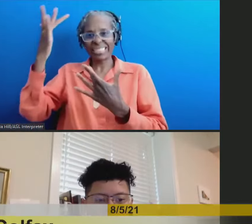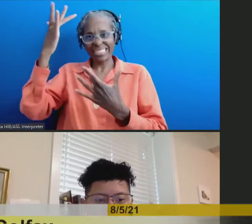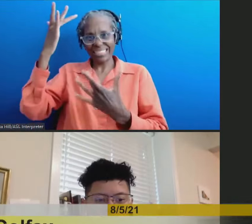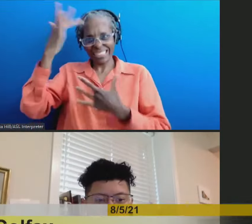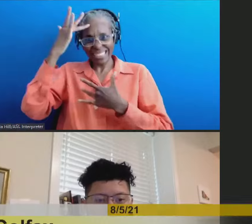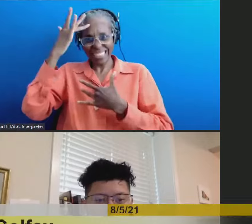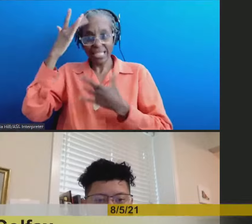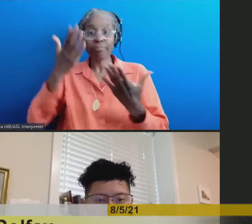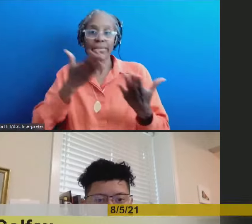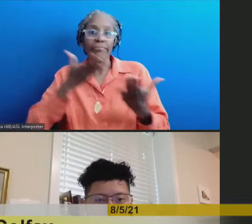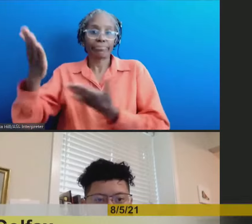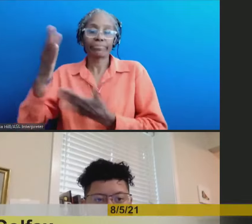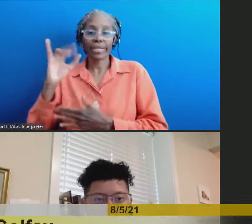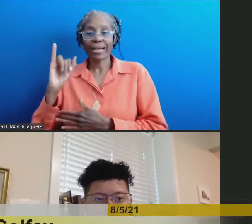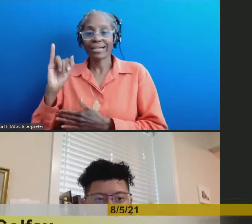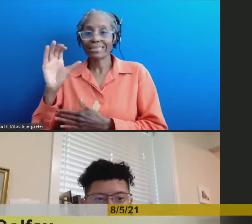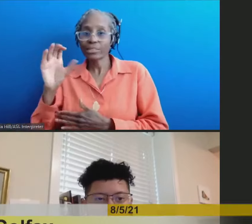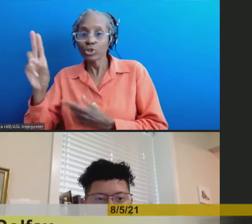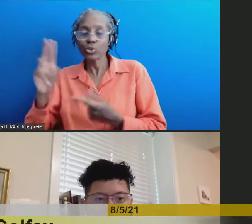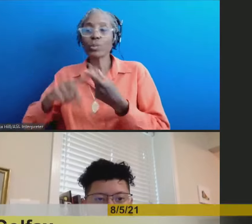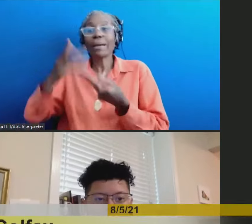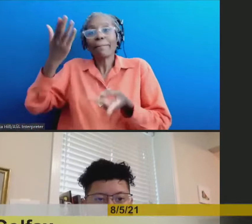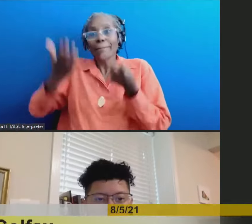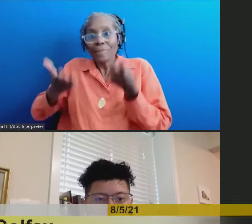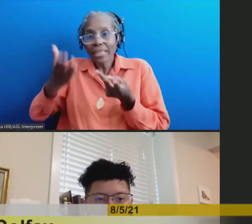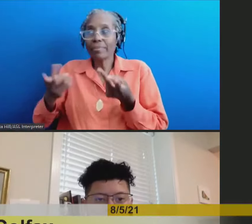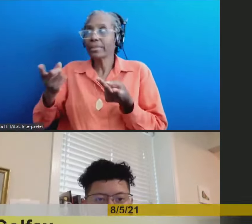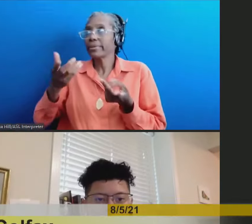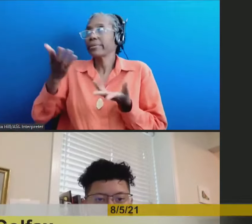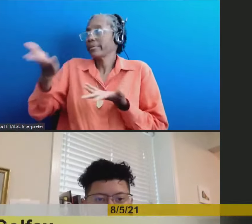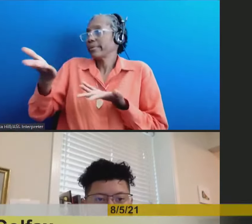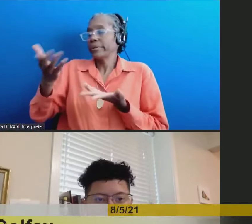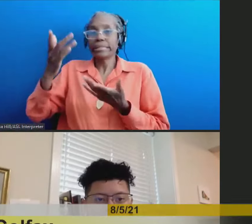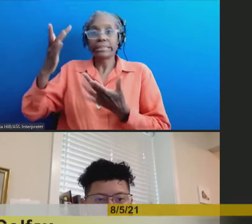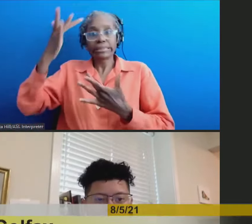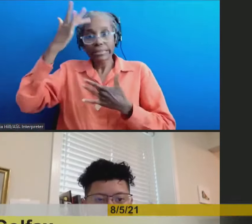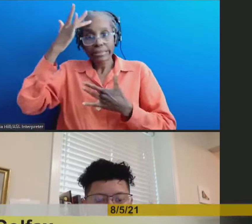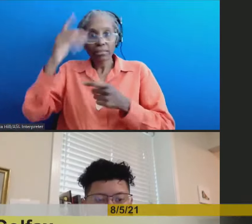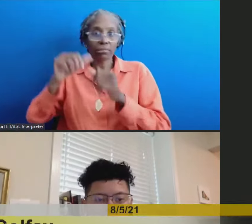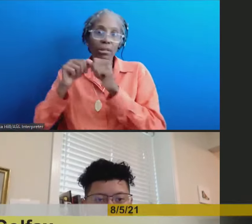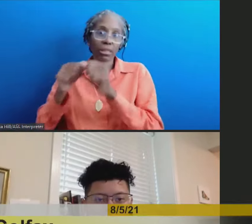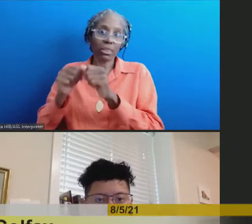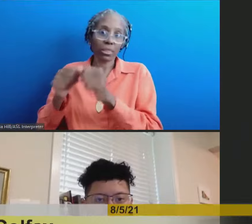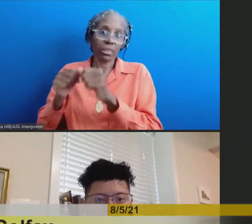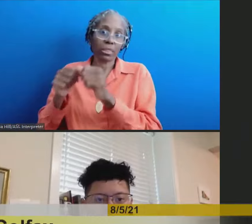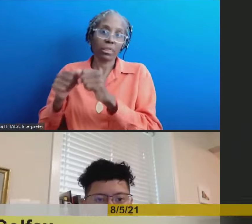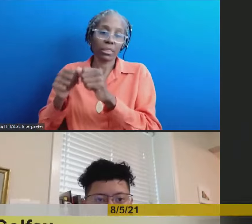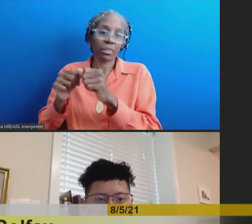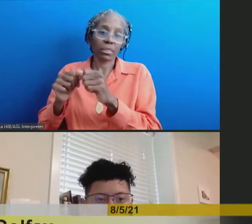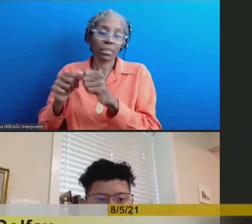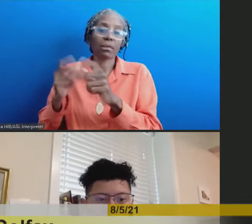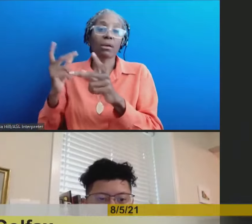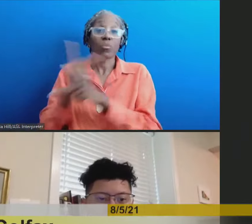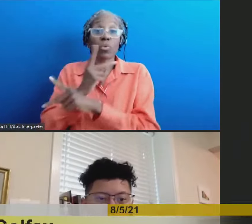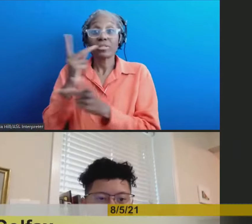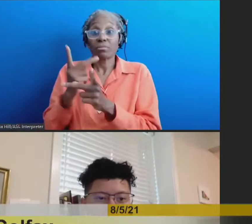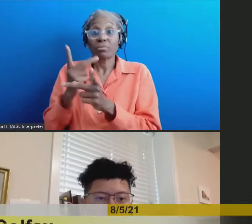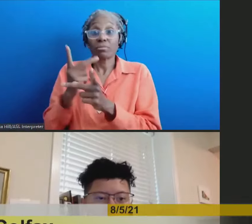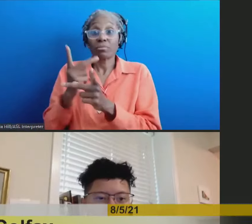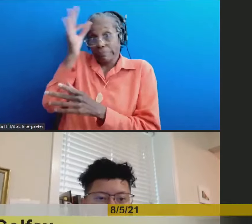in the ICU, or possibly sick to the extent that they could have